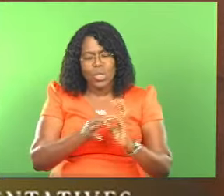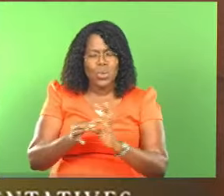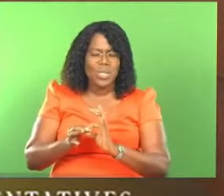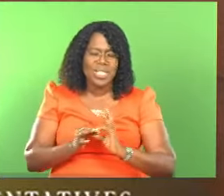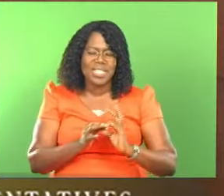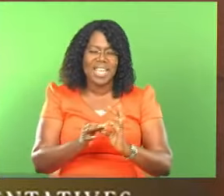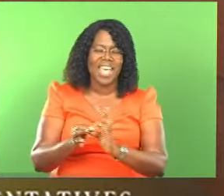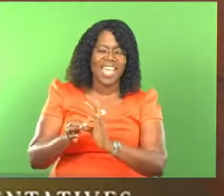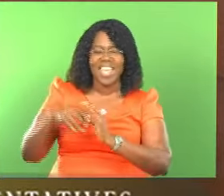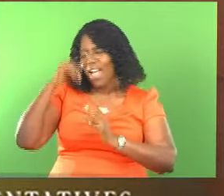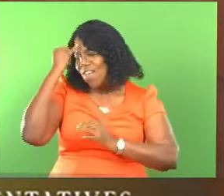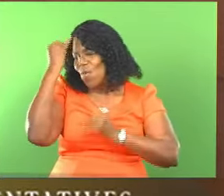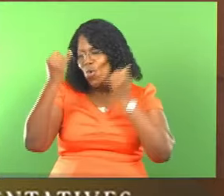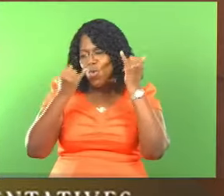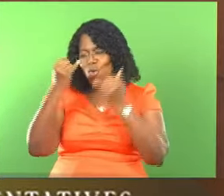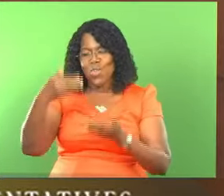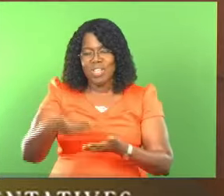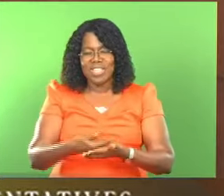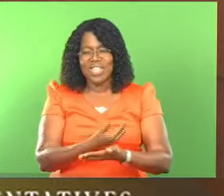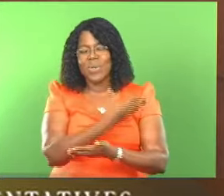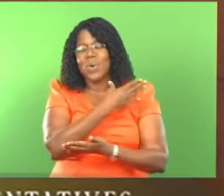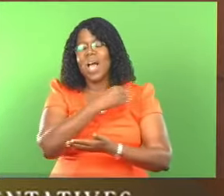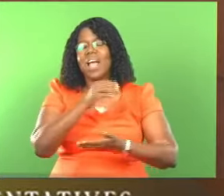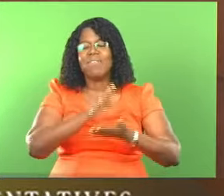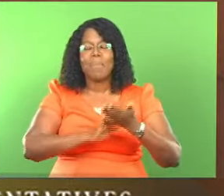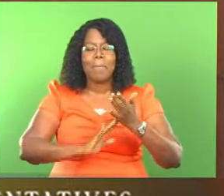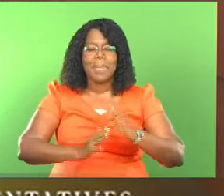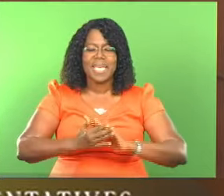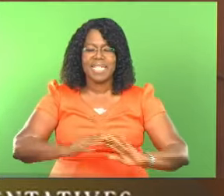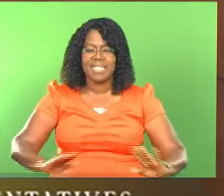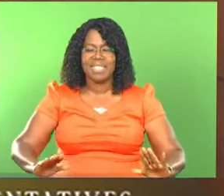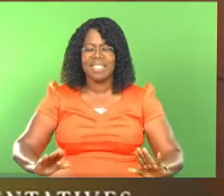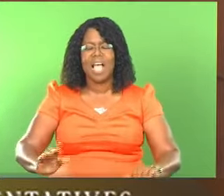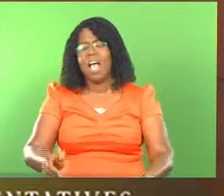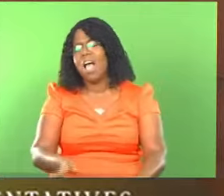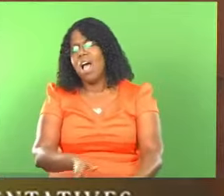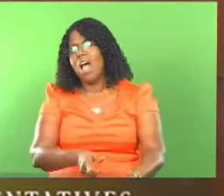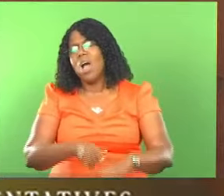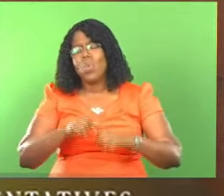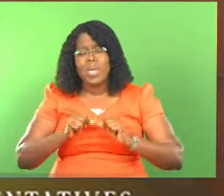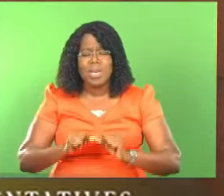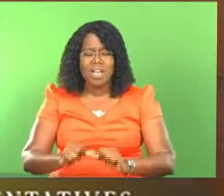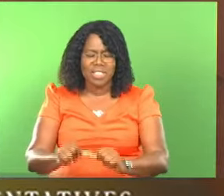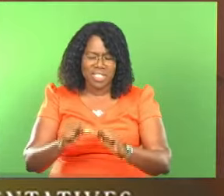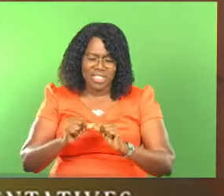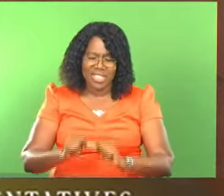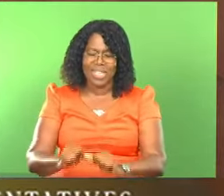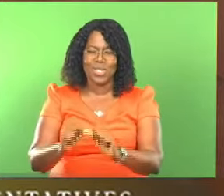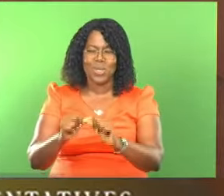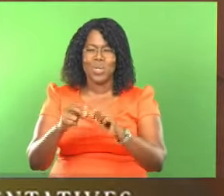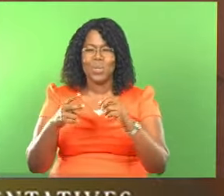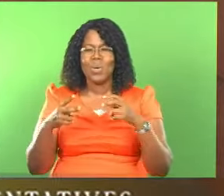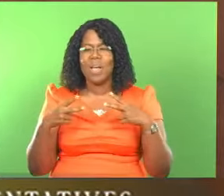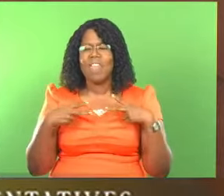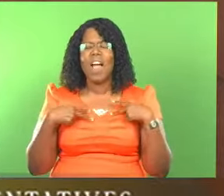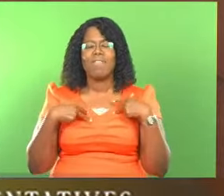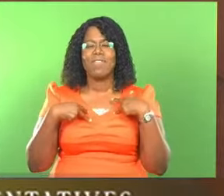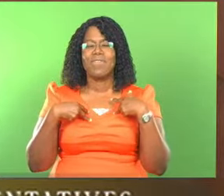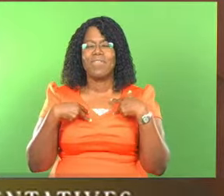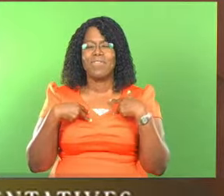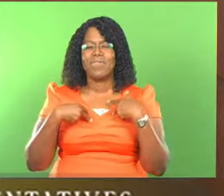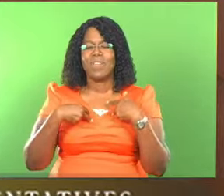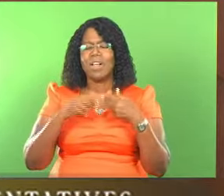peace. I say long live the friendship between Trinidad and Tobago and India. And I take this moment,